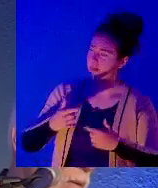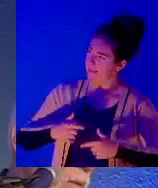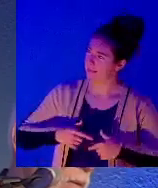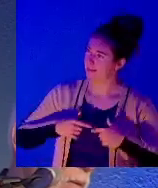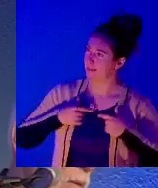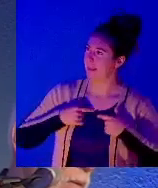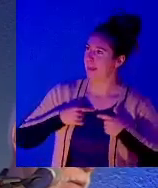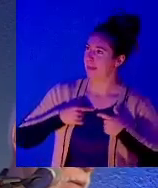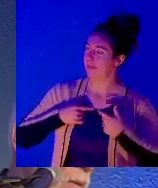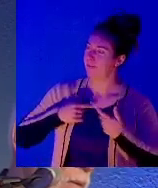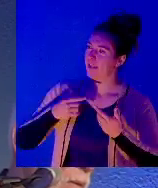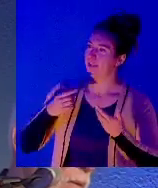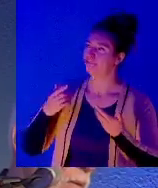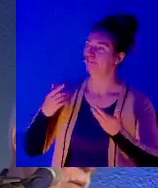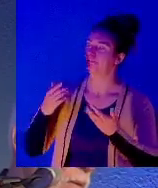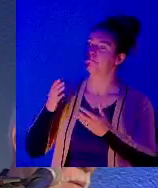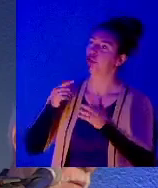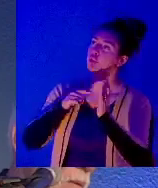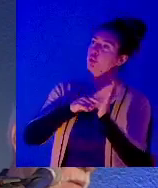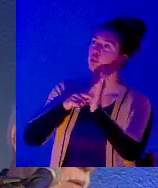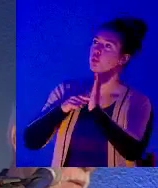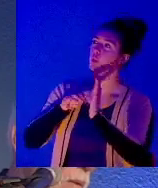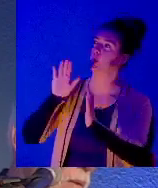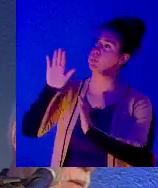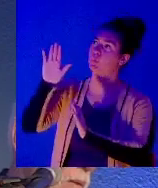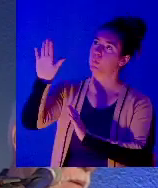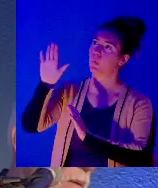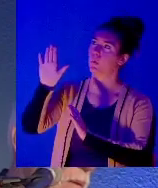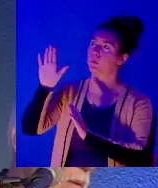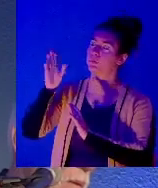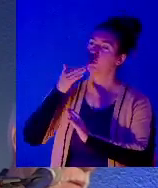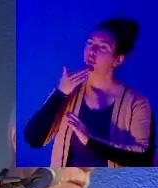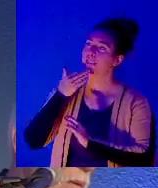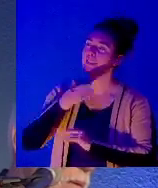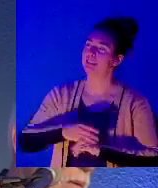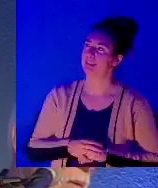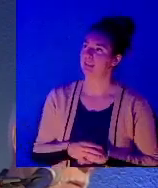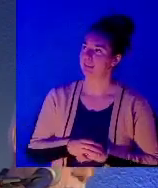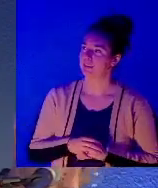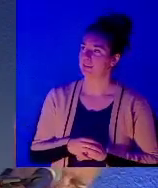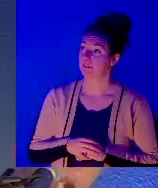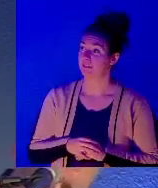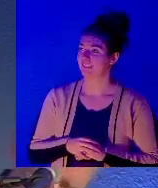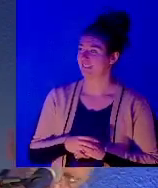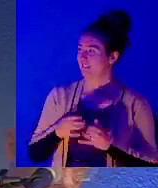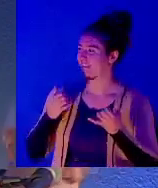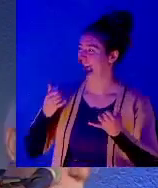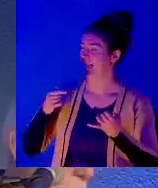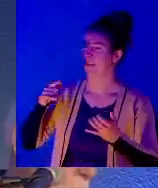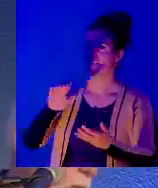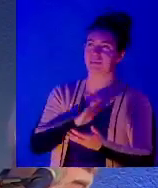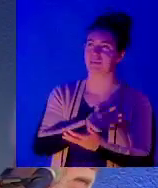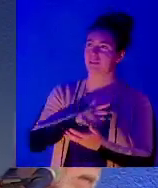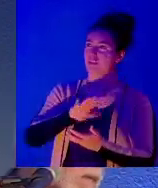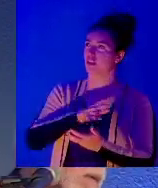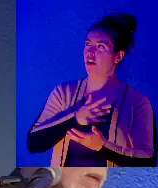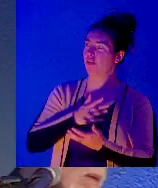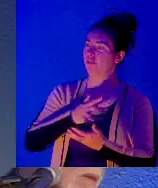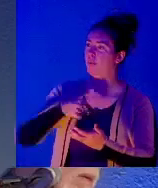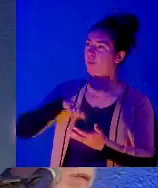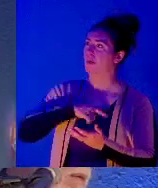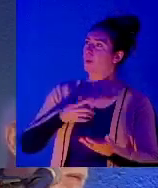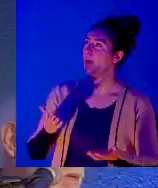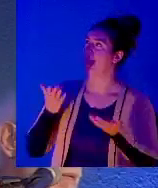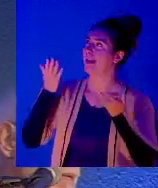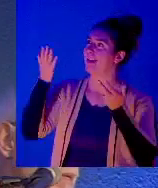us, God. So, Lord, we sing this song giving you praise and thanking you for each day, each minute that we have to live and